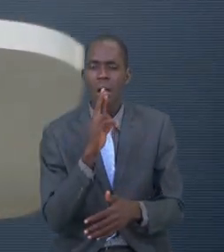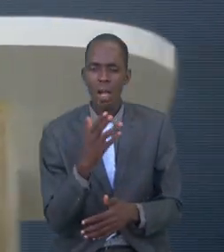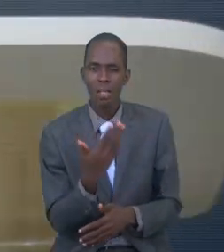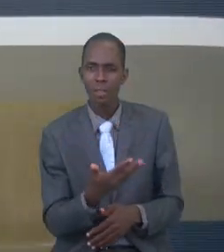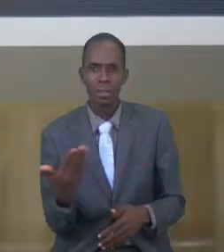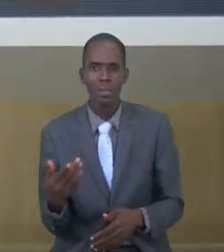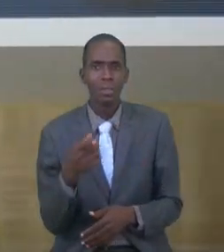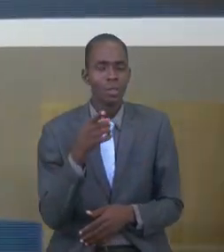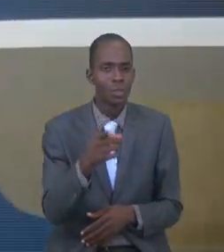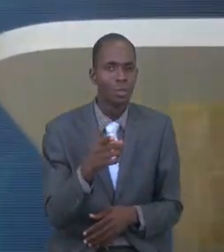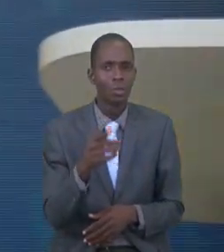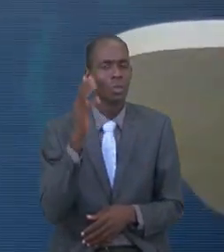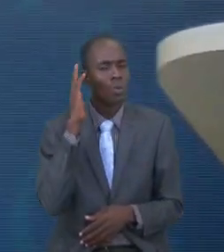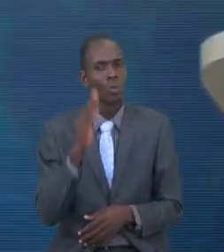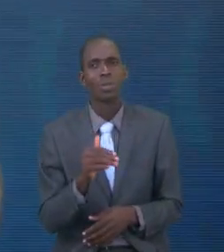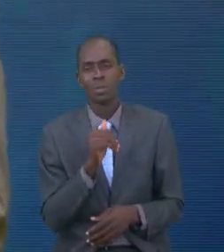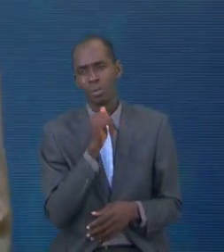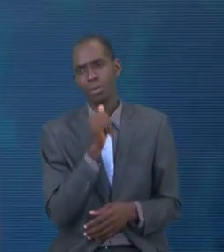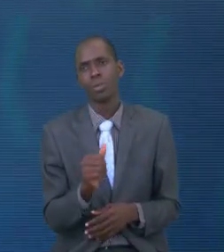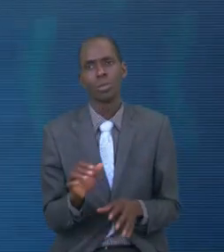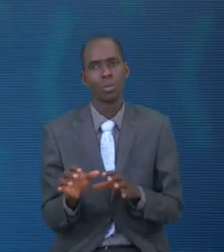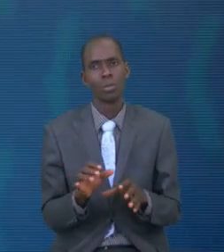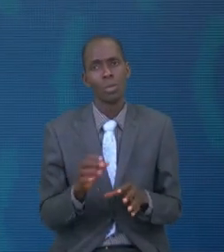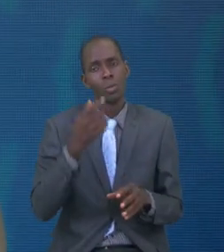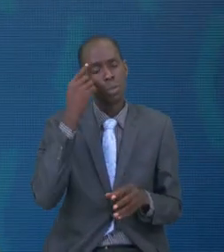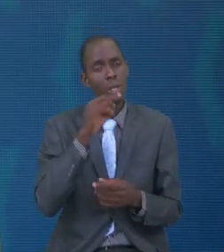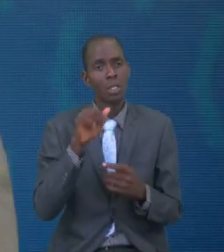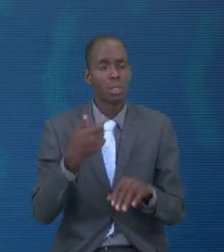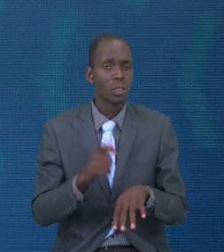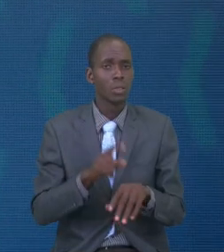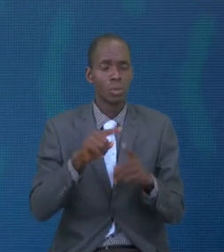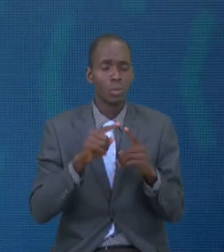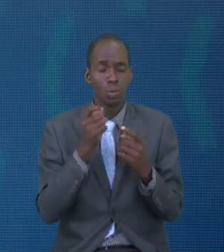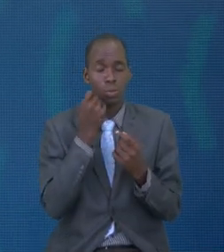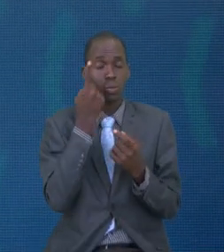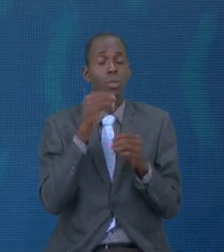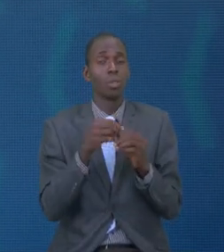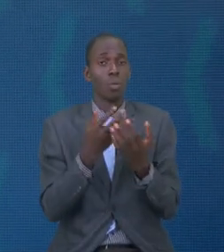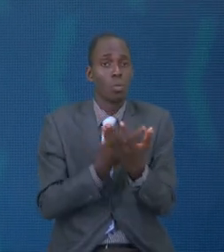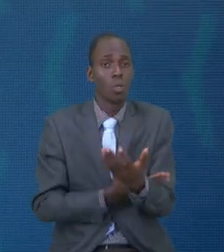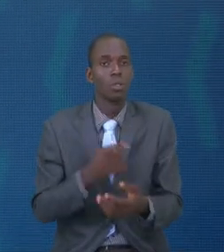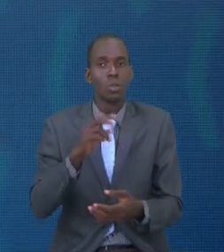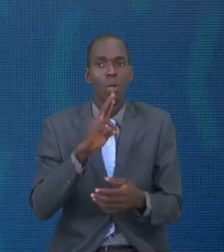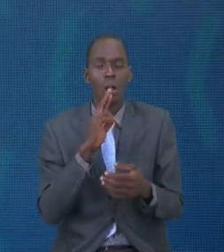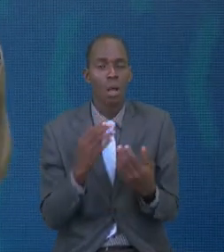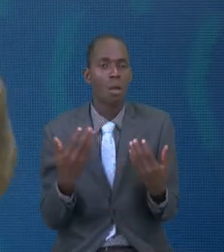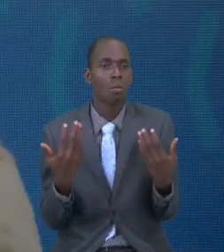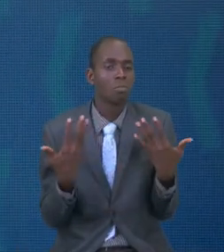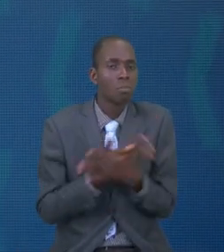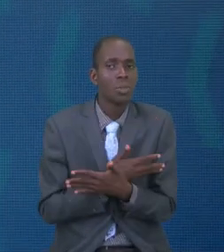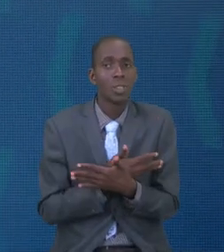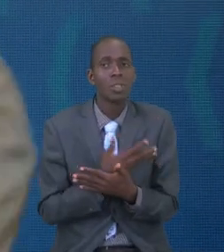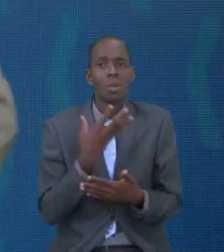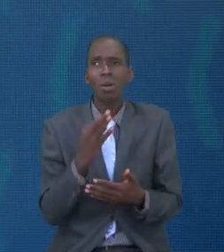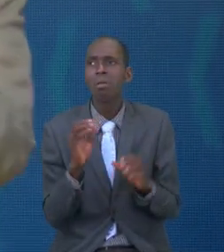do. Because if your life, you woke up in the morning and you were afraid of the sin here, of